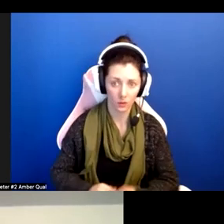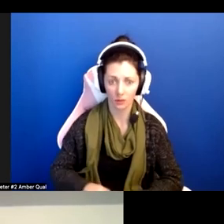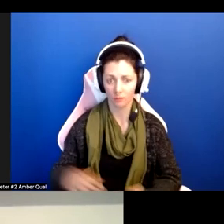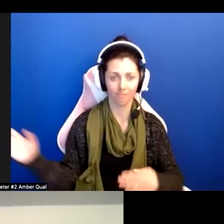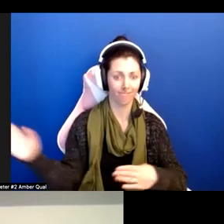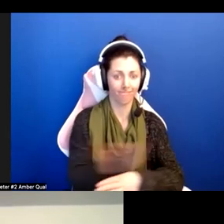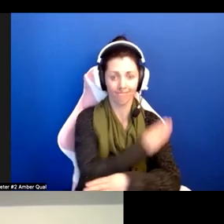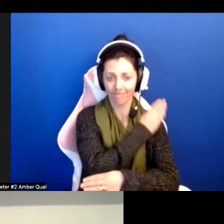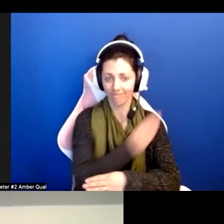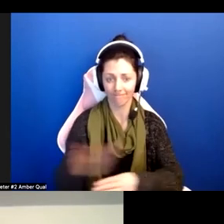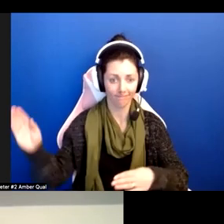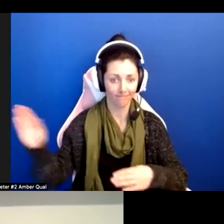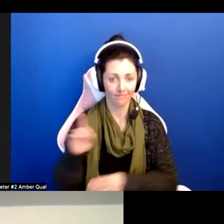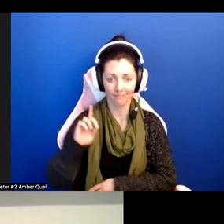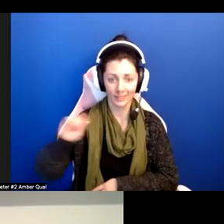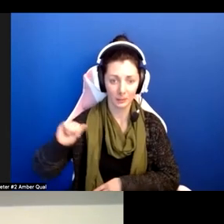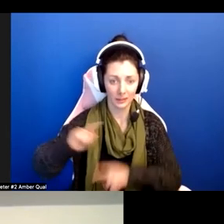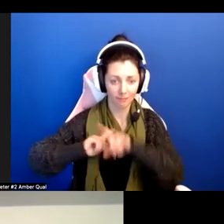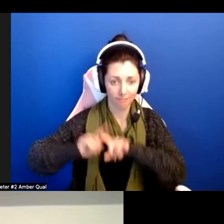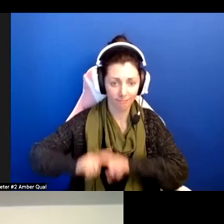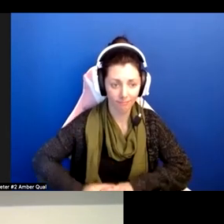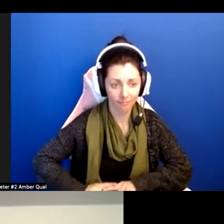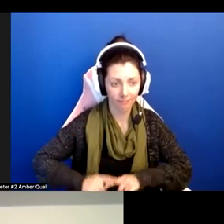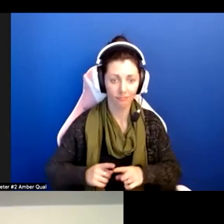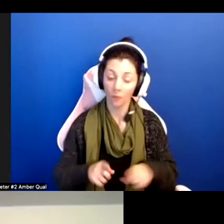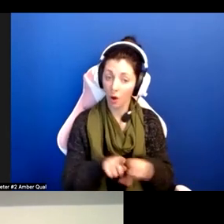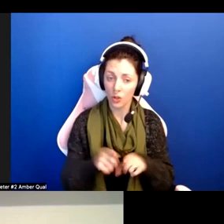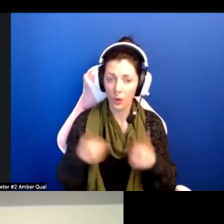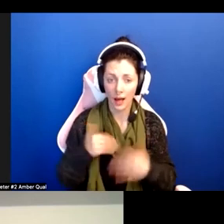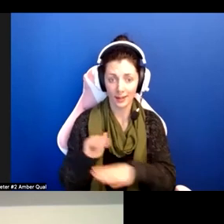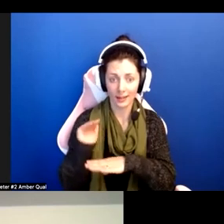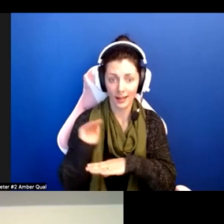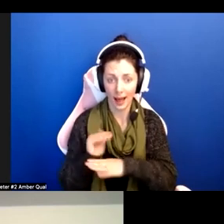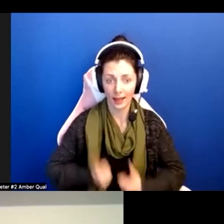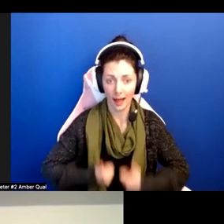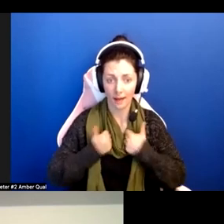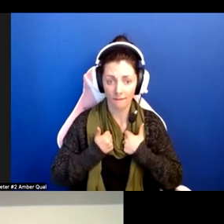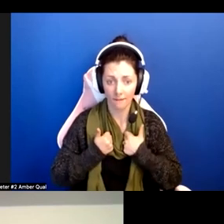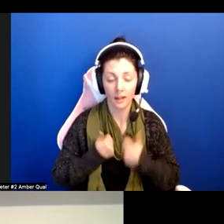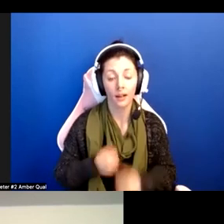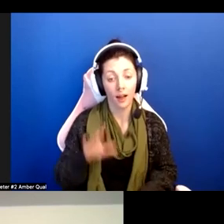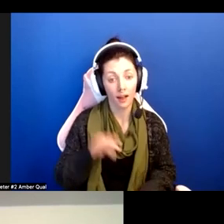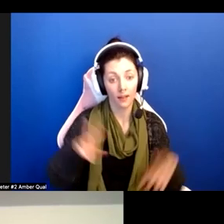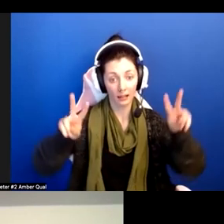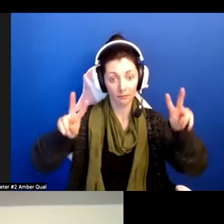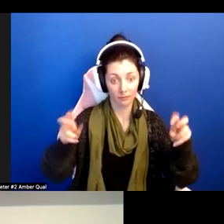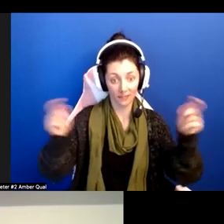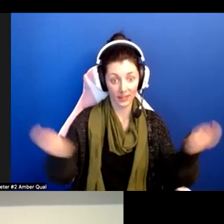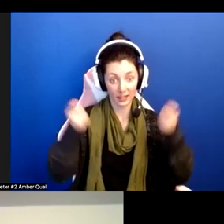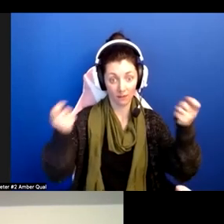bit of a nightlife and all those things. And so for me, I Want to Be With You Everywhere was like really impactful. It was like so